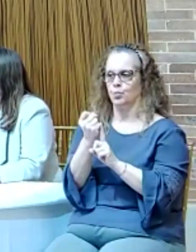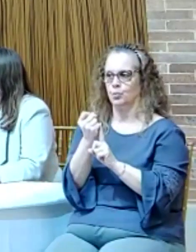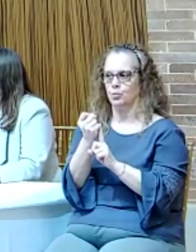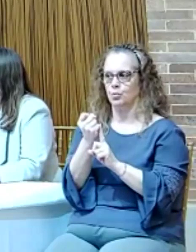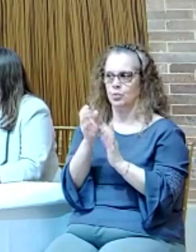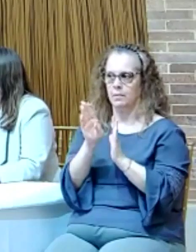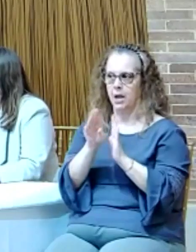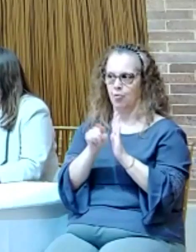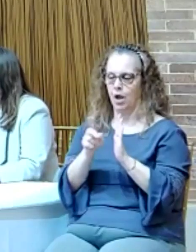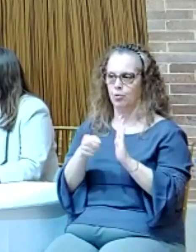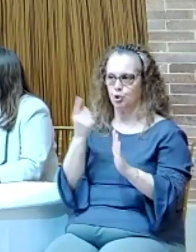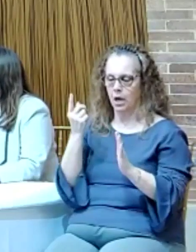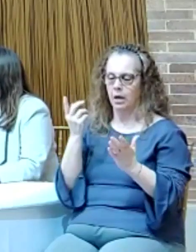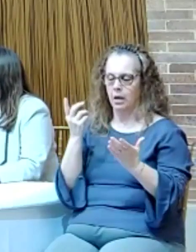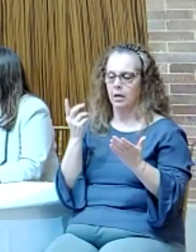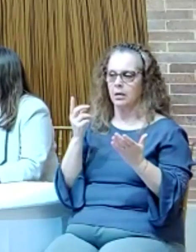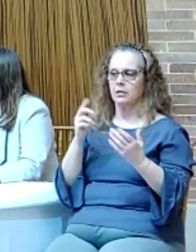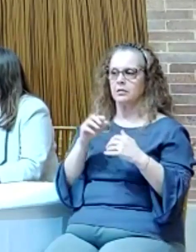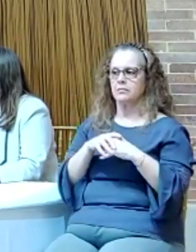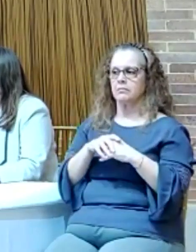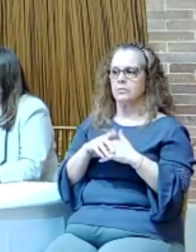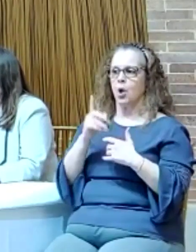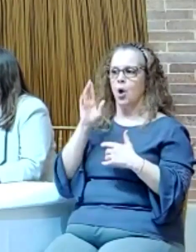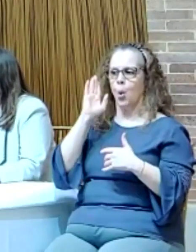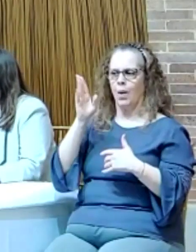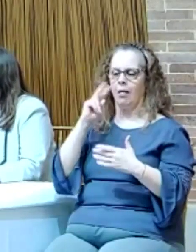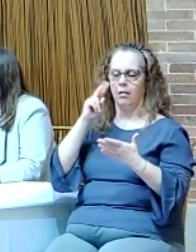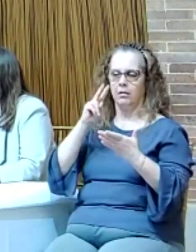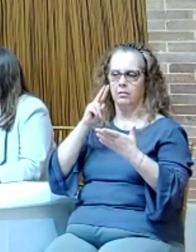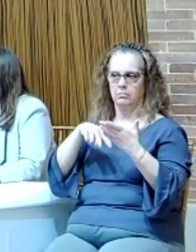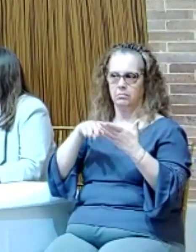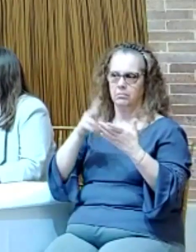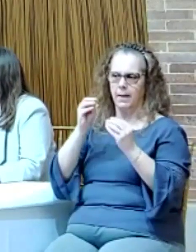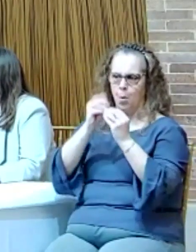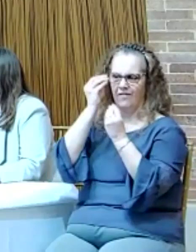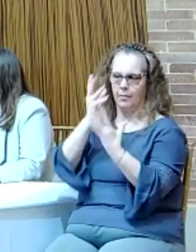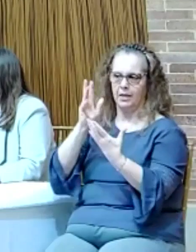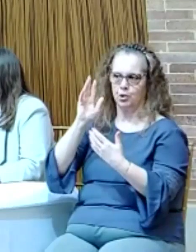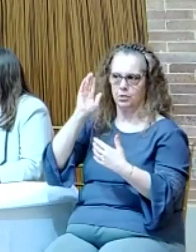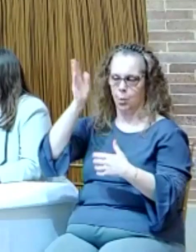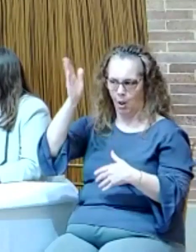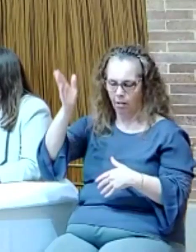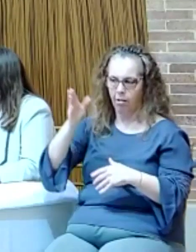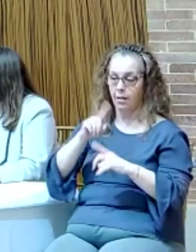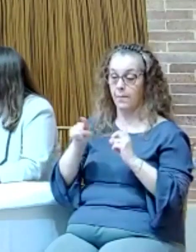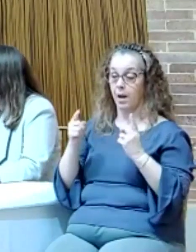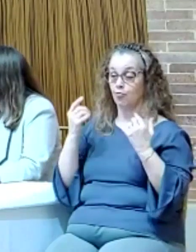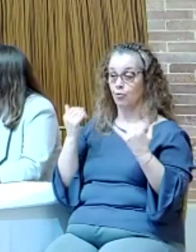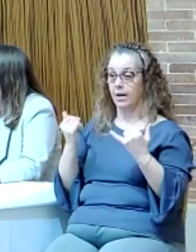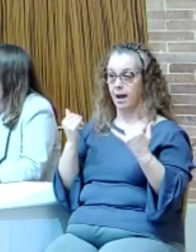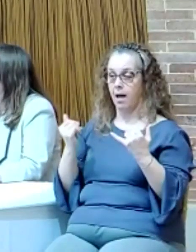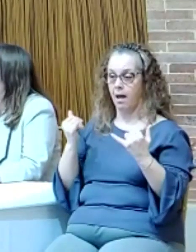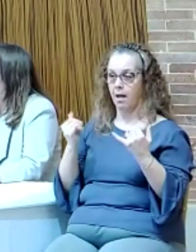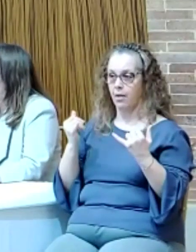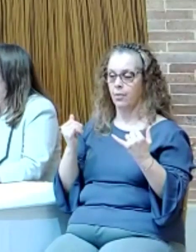it's um on its way uh more information will be out there but we're we're at a moment